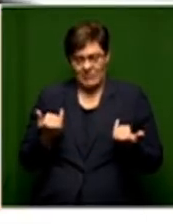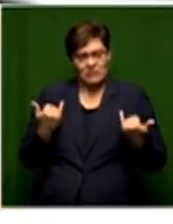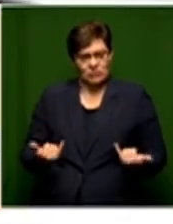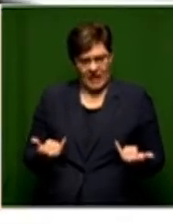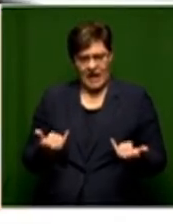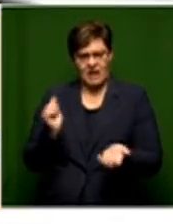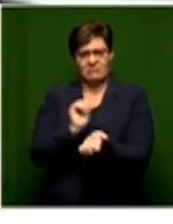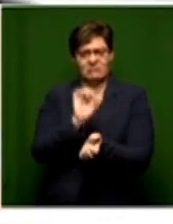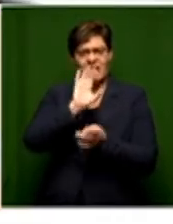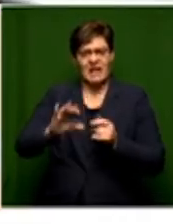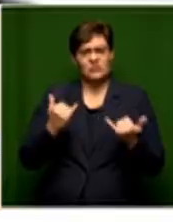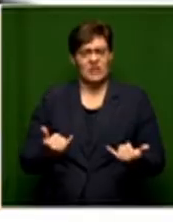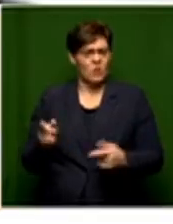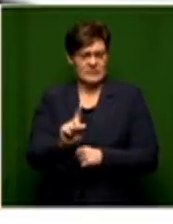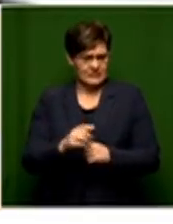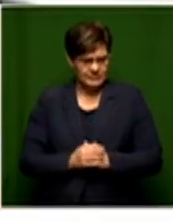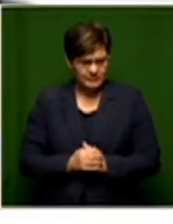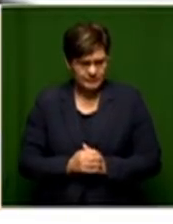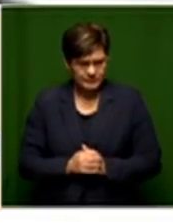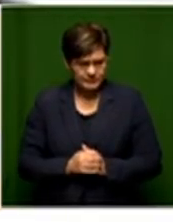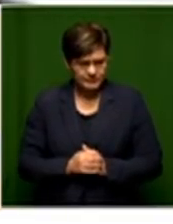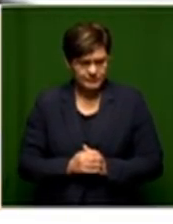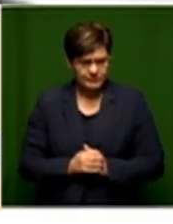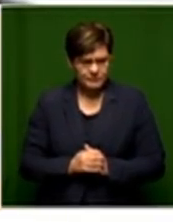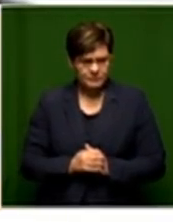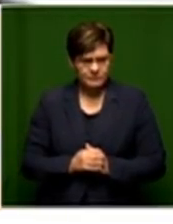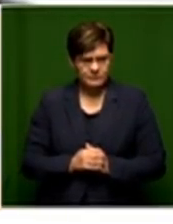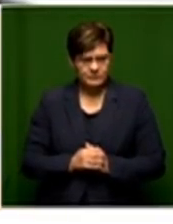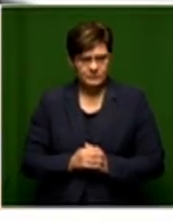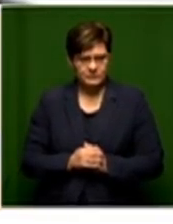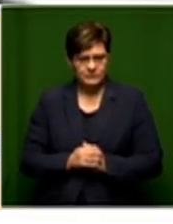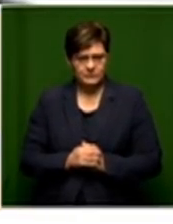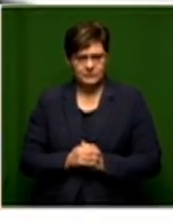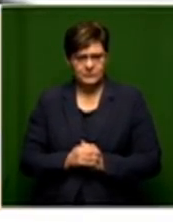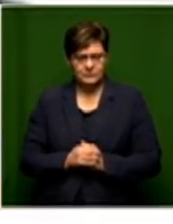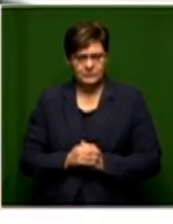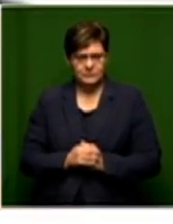of this particular case at the Boksburg Magistrate's Court this morning?